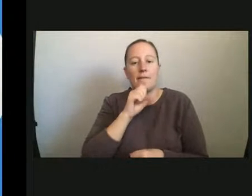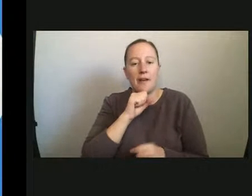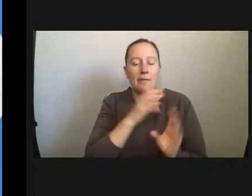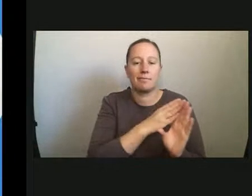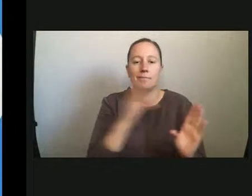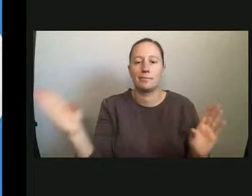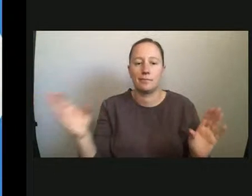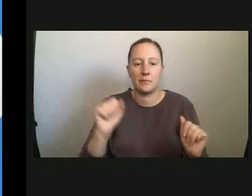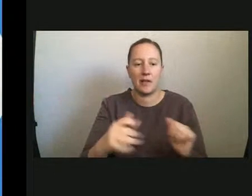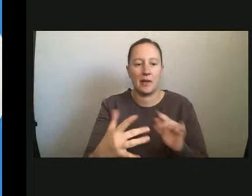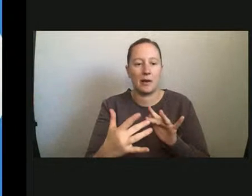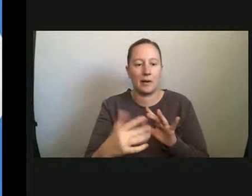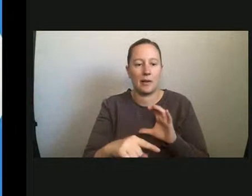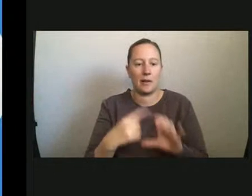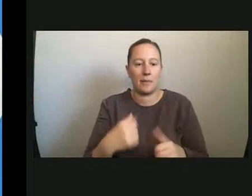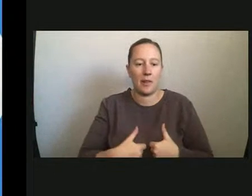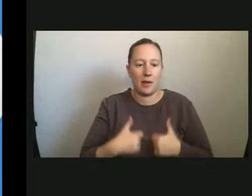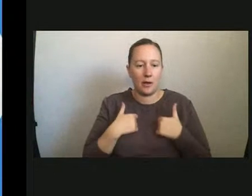email address on the screen,